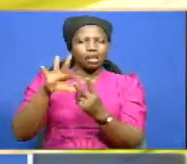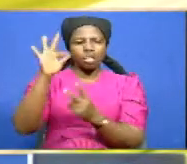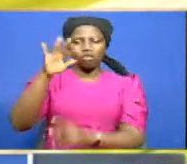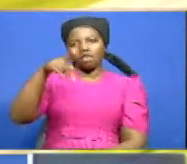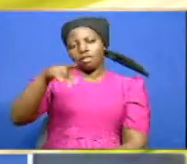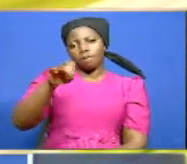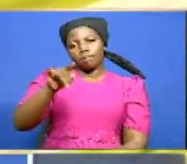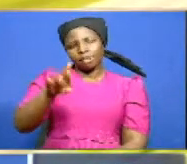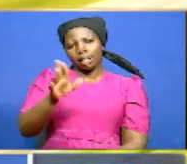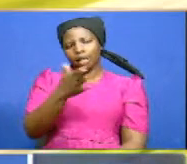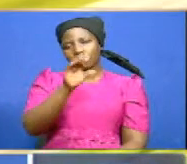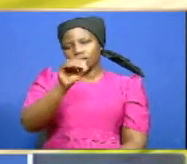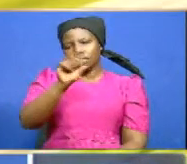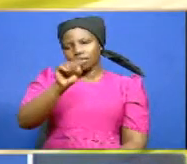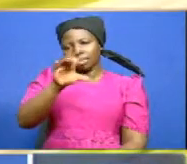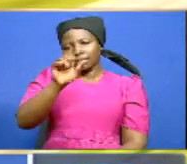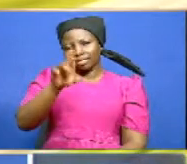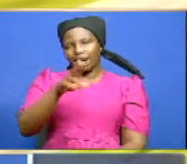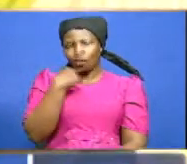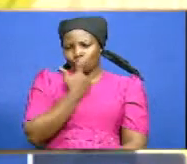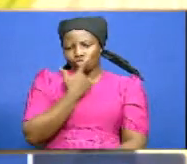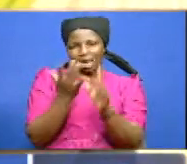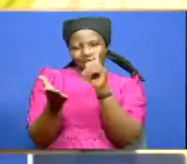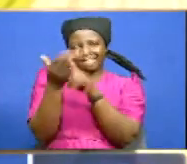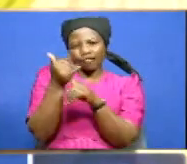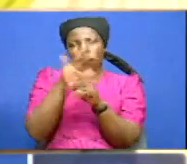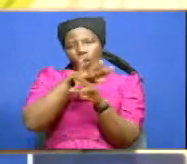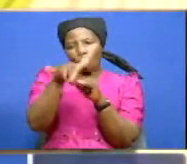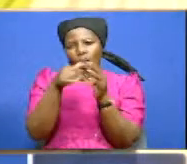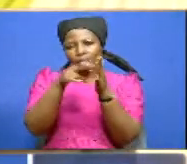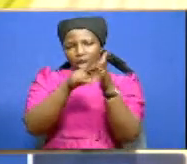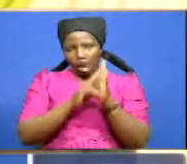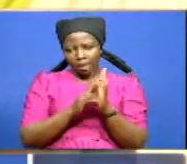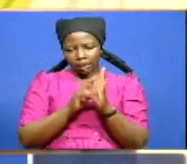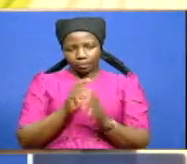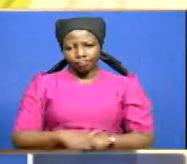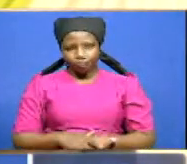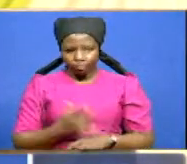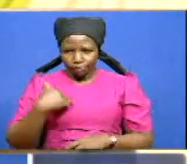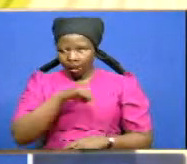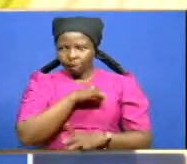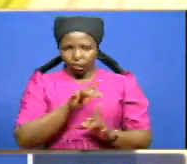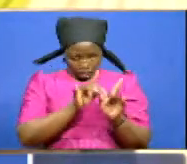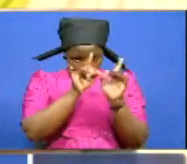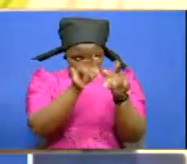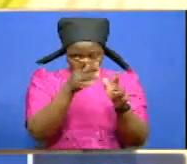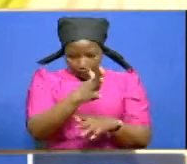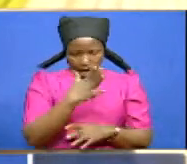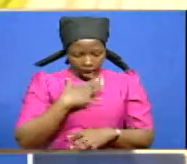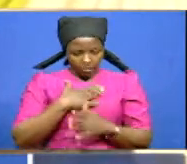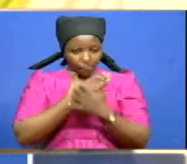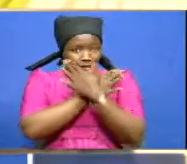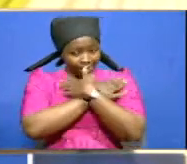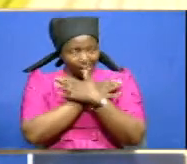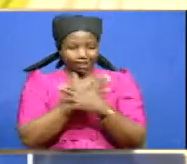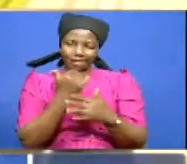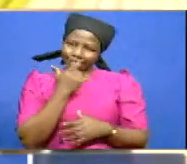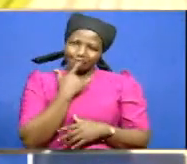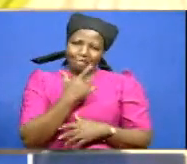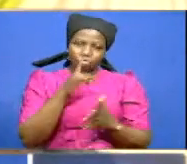Oscar Nabulindo, who met the criteria. Tutatembea huko. Marafiki wengi wamesema